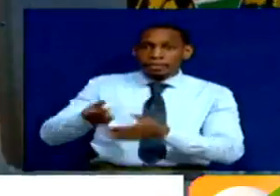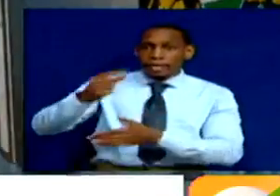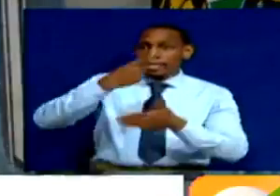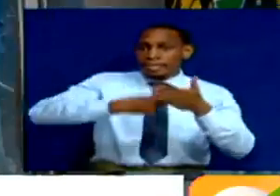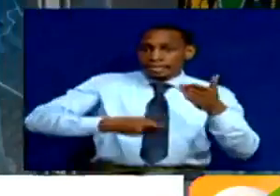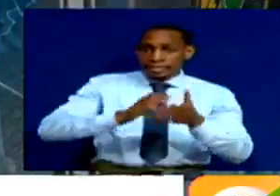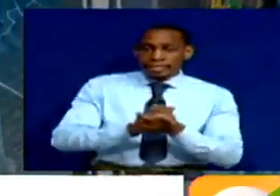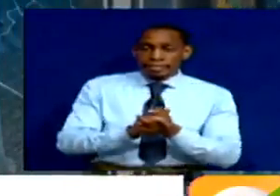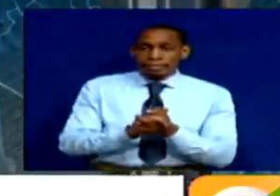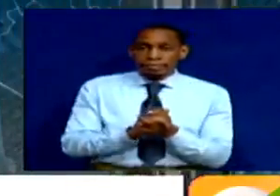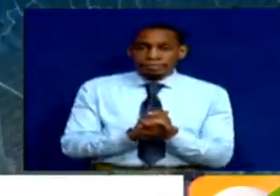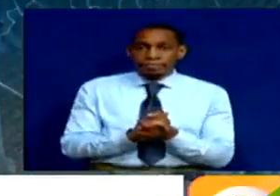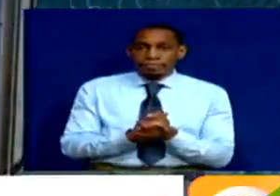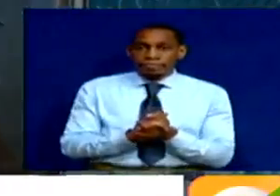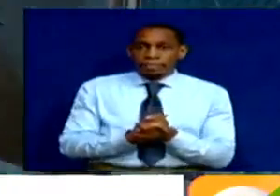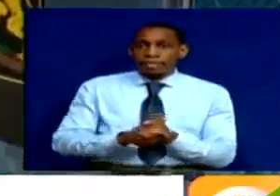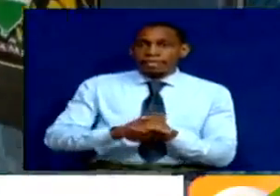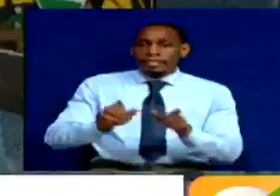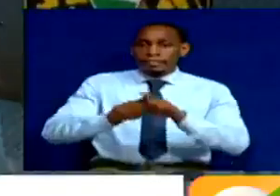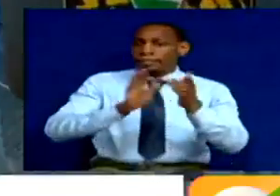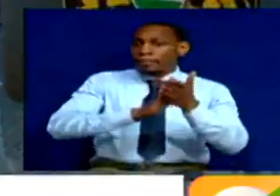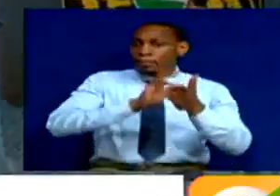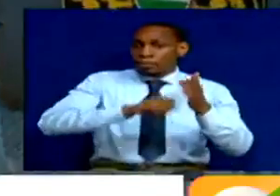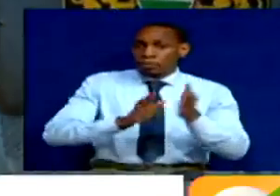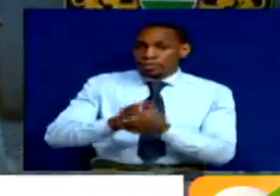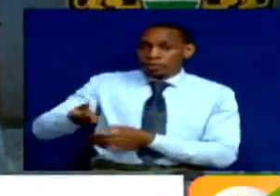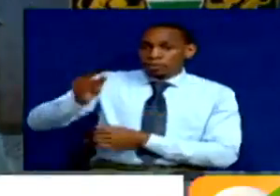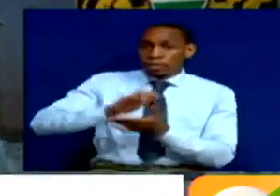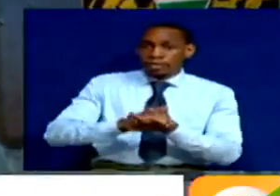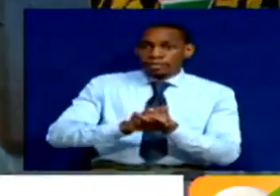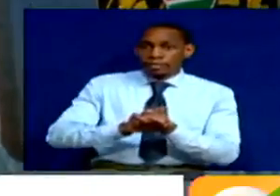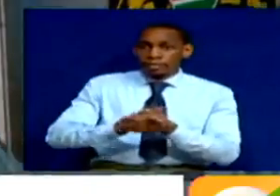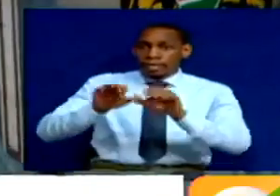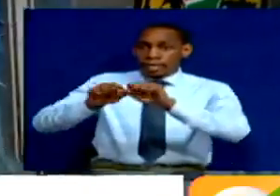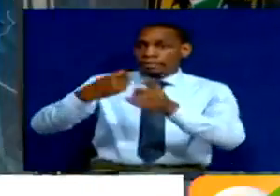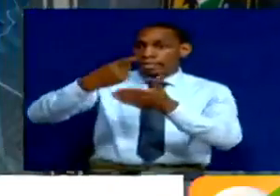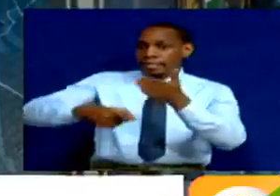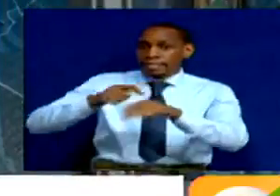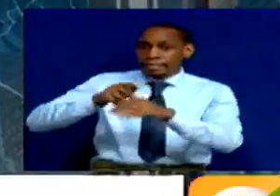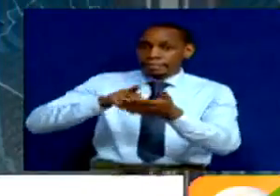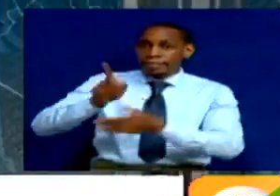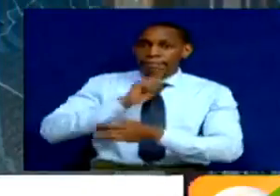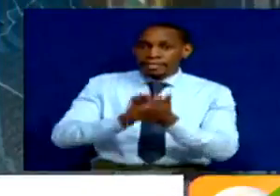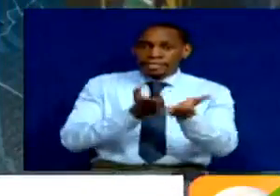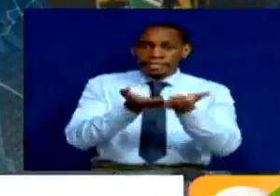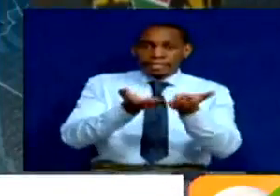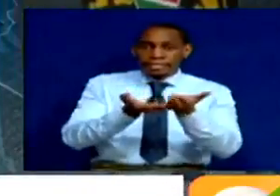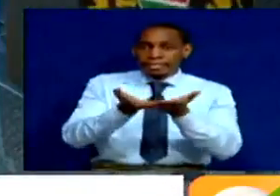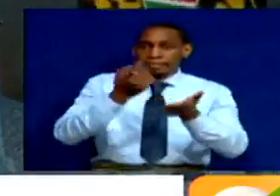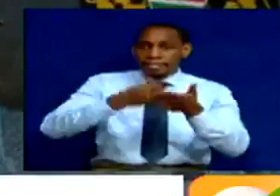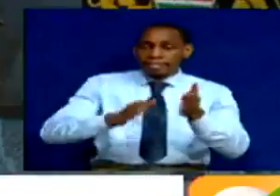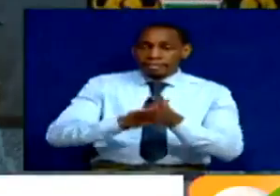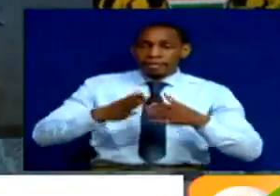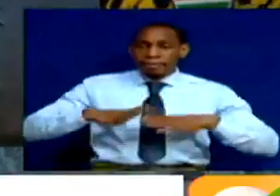increase taxes lost on other tax havens. The bill also proposes to increase the rate of withholding tax upon payment of service fees on